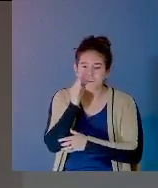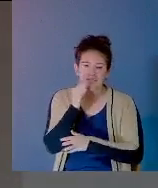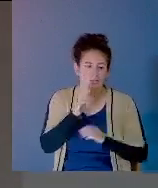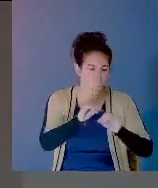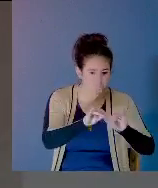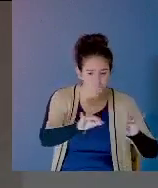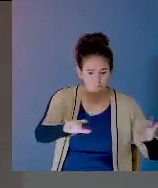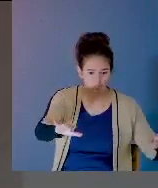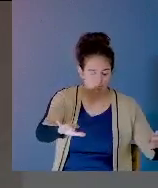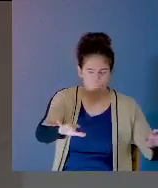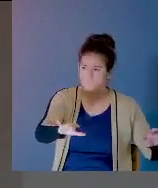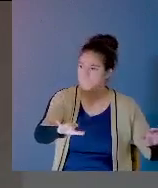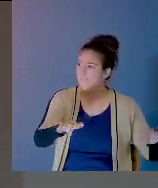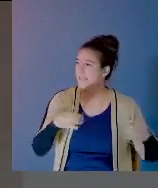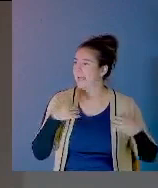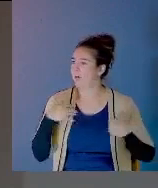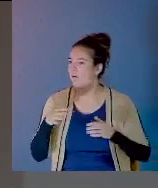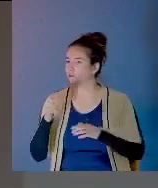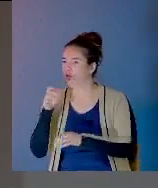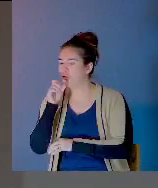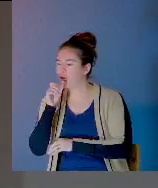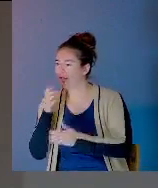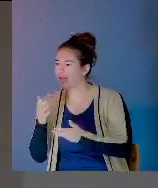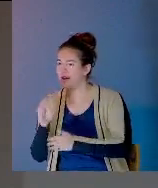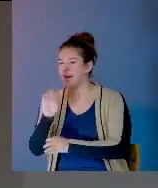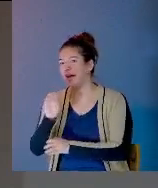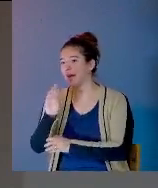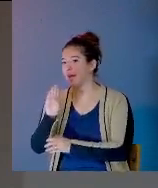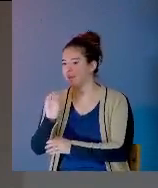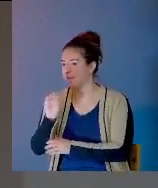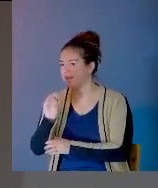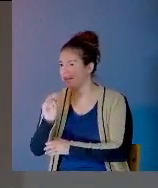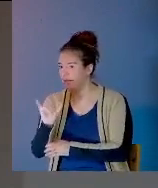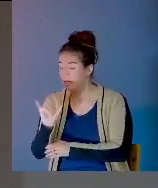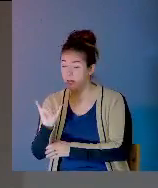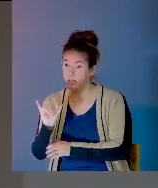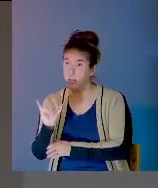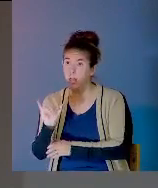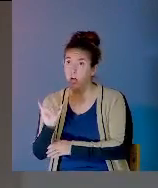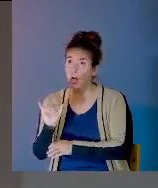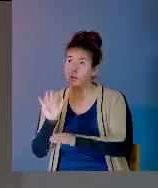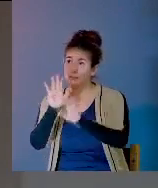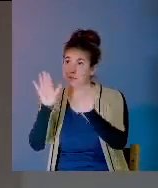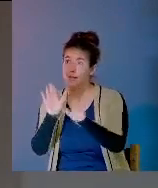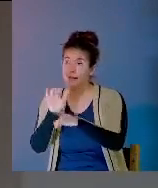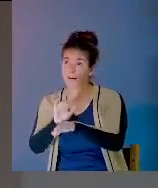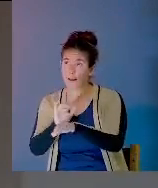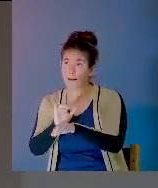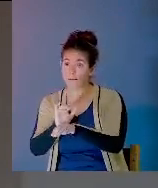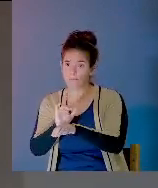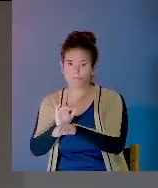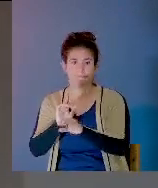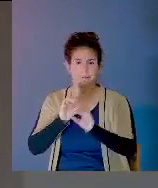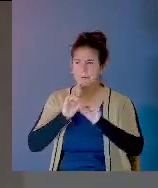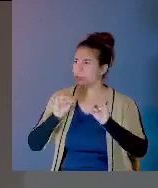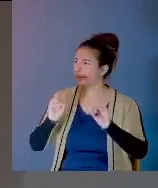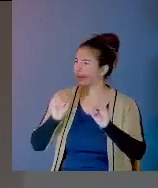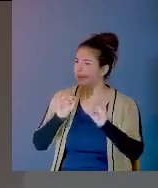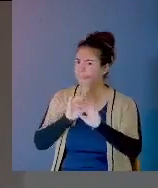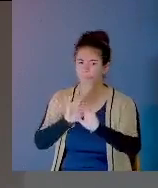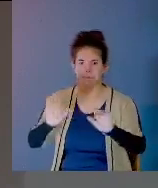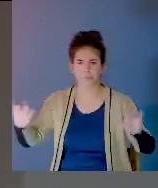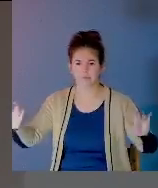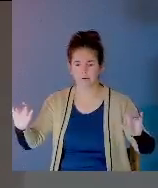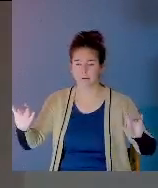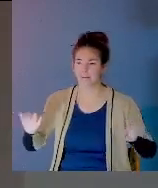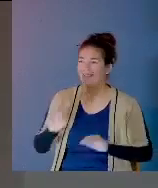and me and James were there, and we went to Sunday night, and there was nobody there. And Ebony started praying, and guess what? These three